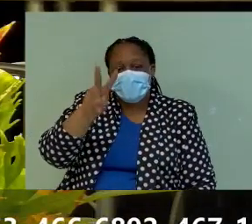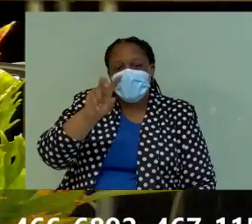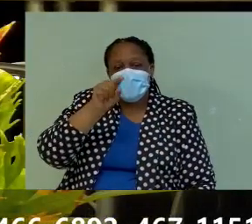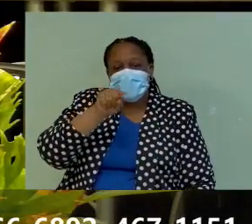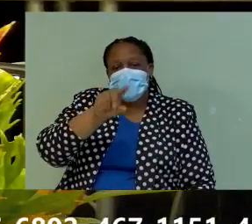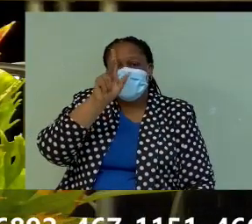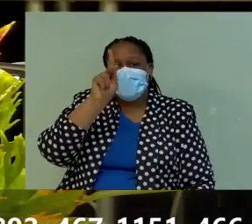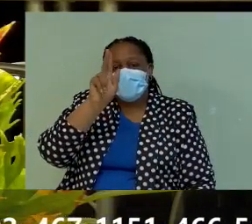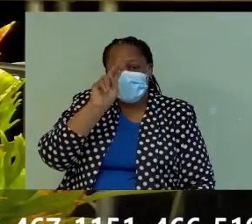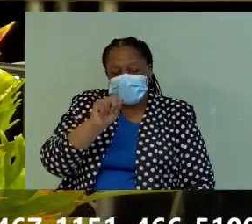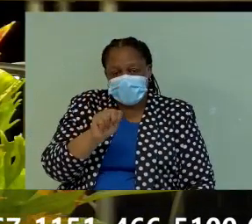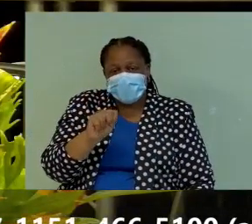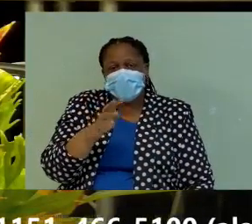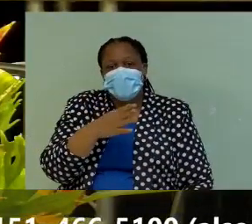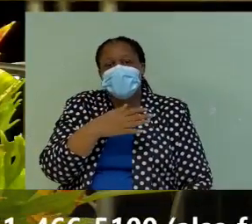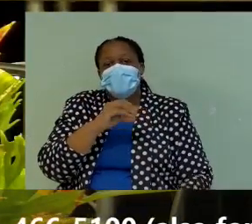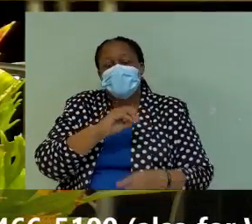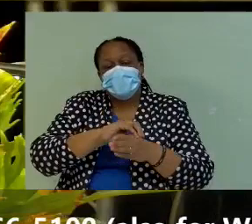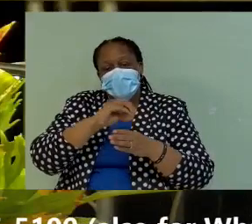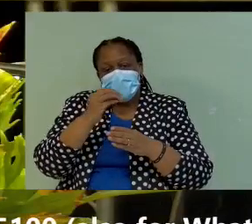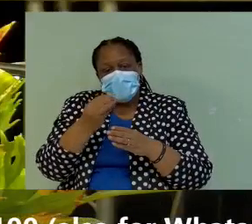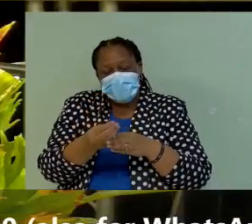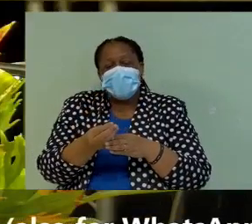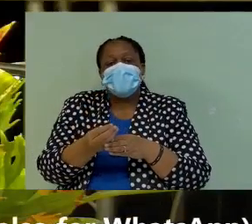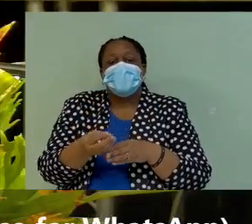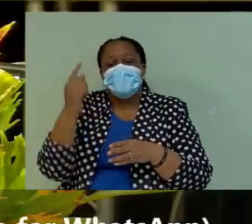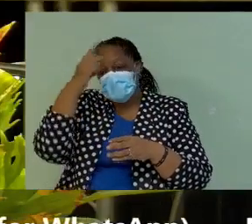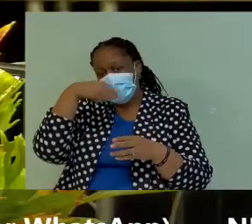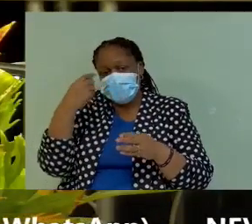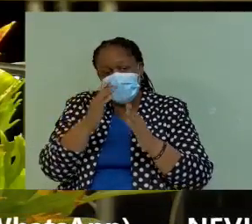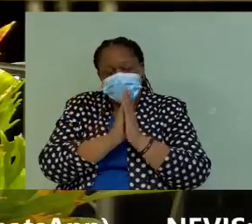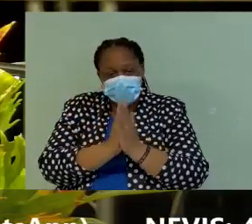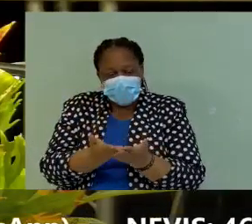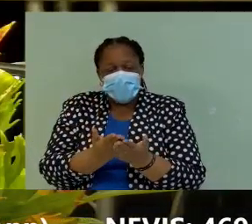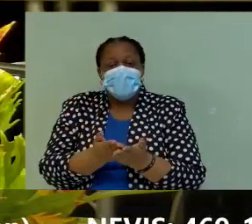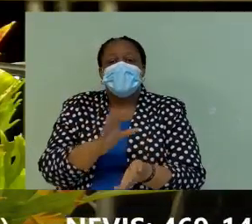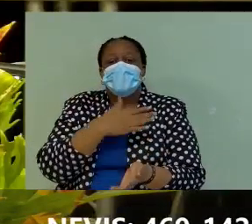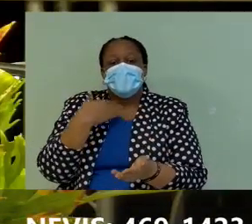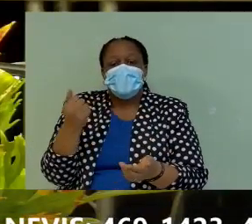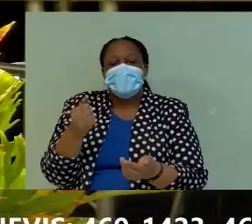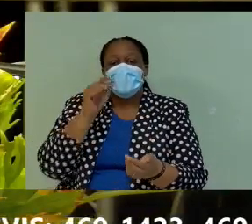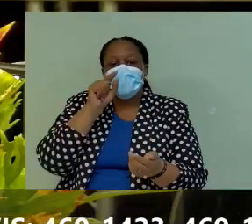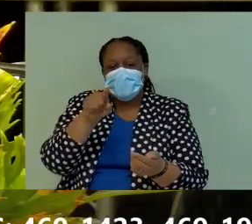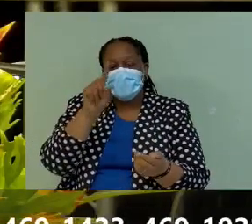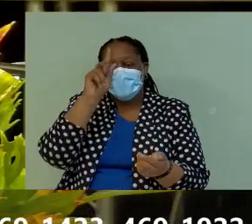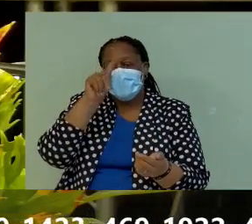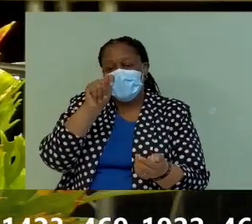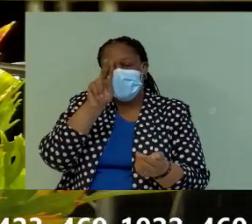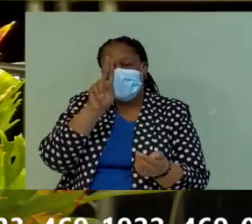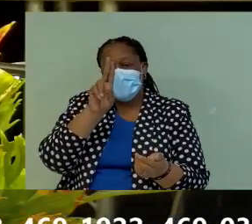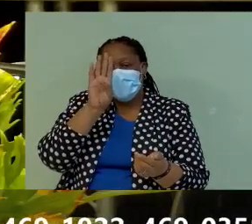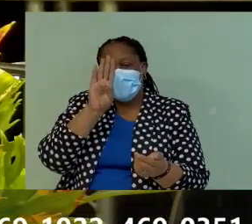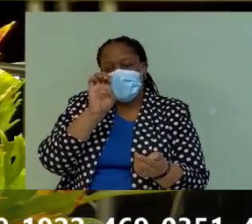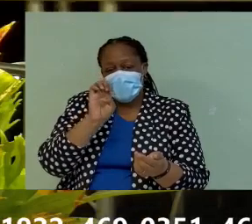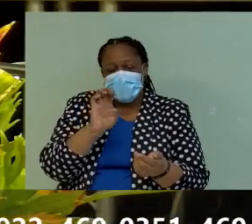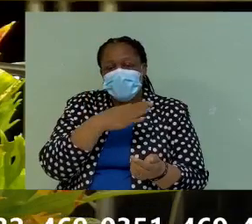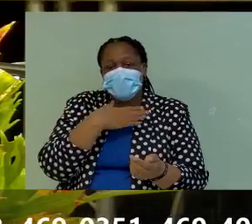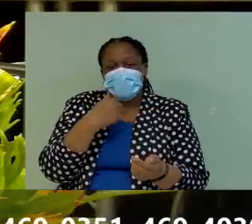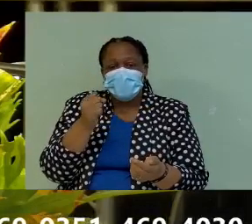www.covid19.gov.kn, the St. Kitts Health Promotion Unit Facebook page, and the St. Kitts Health Promotion Unit